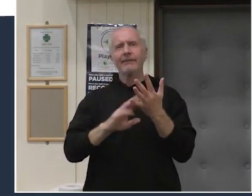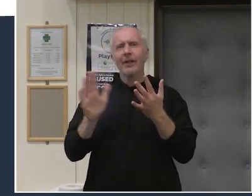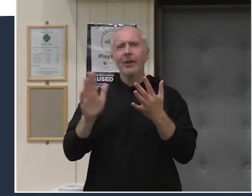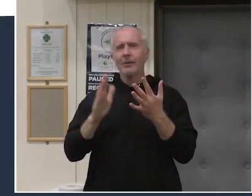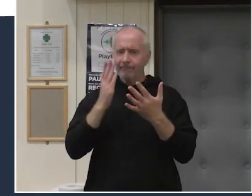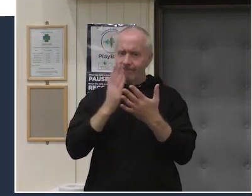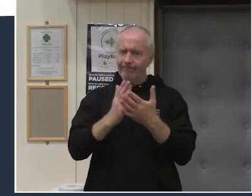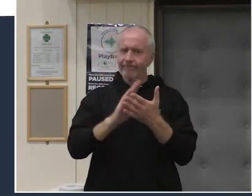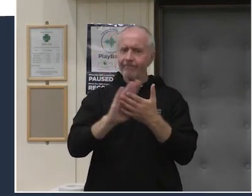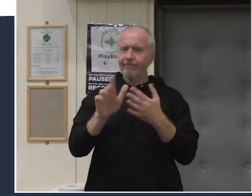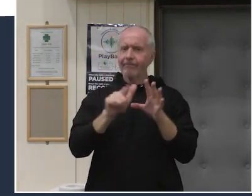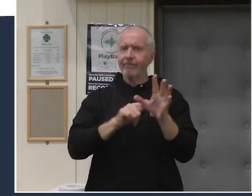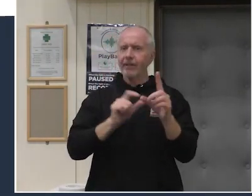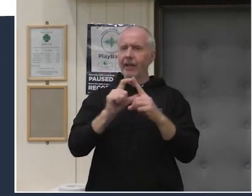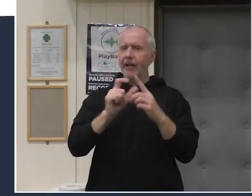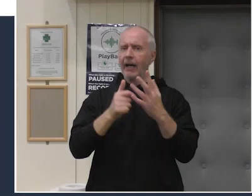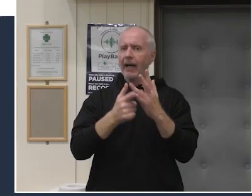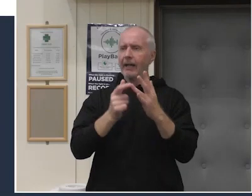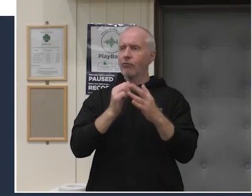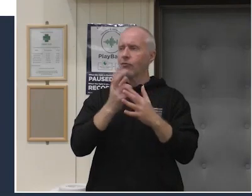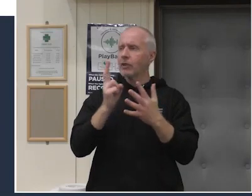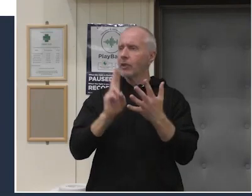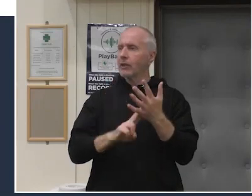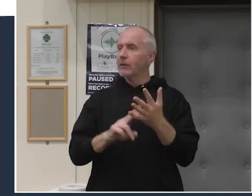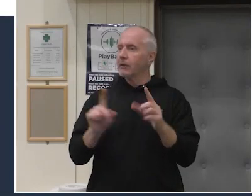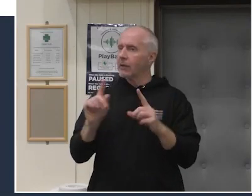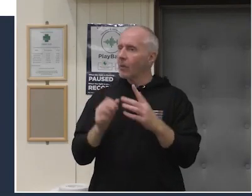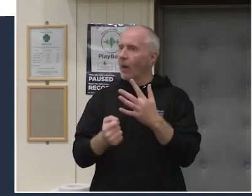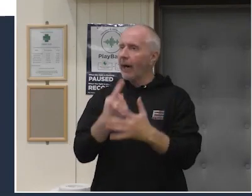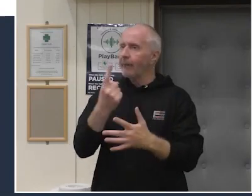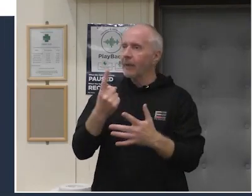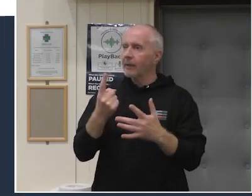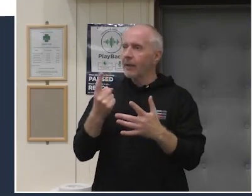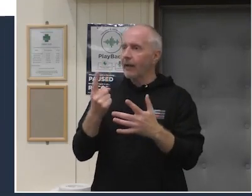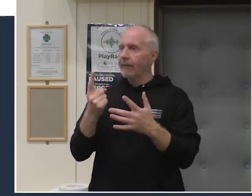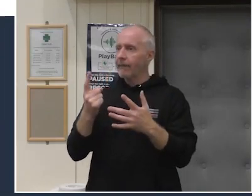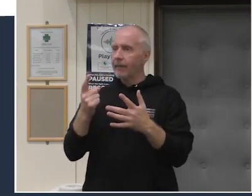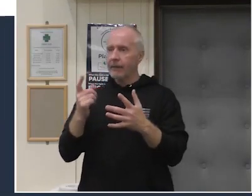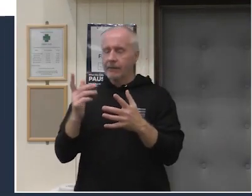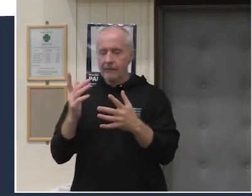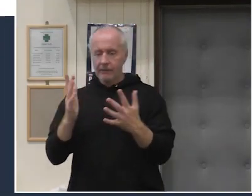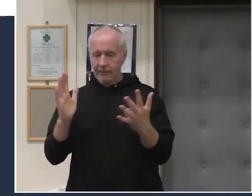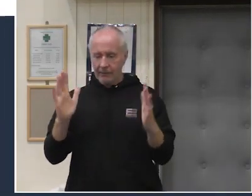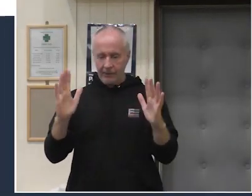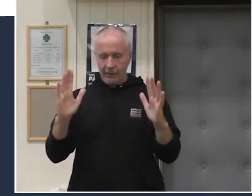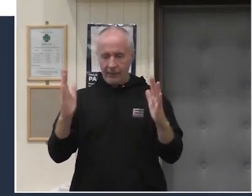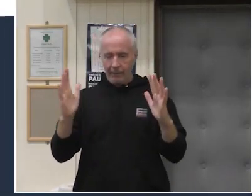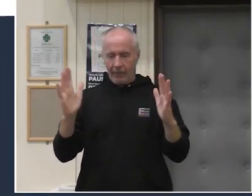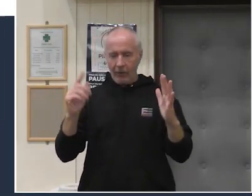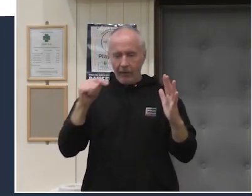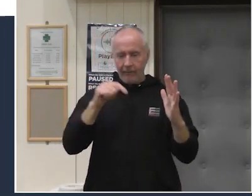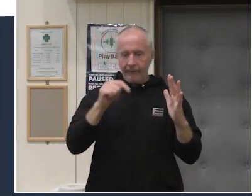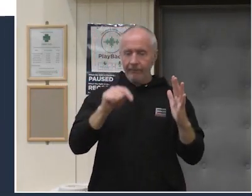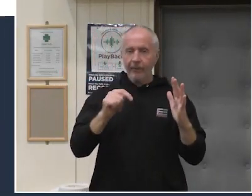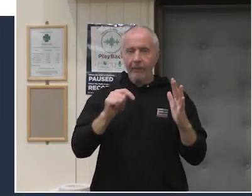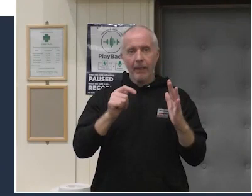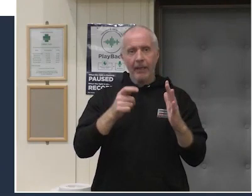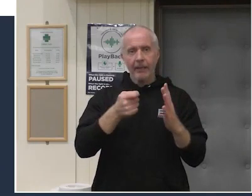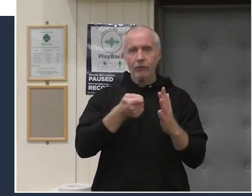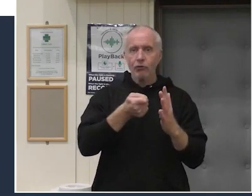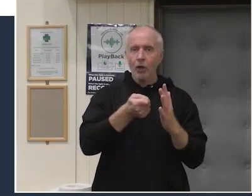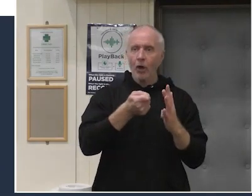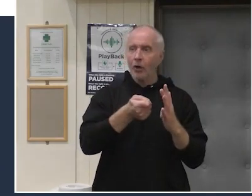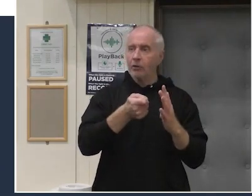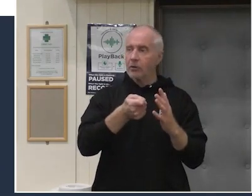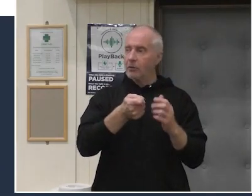What would happen if we were to mirror this by charge? So charge conjugation is what would